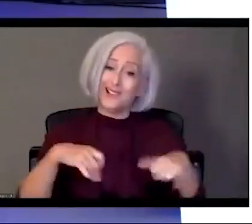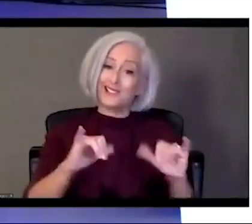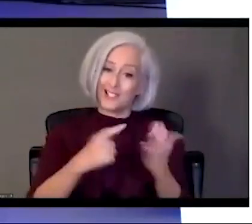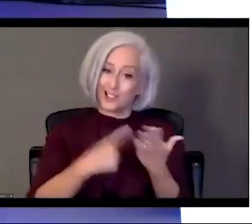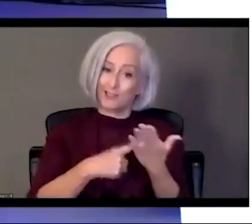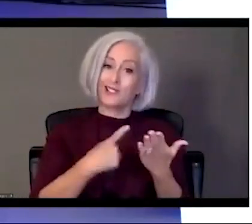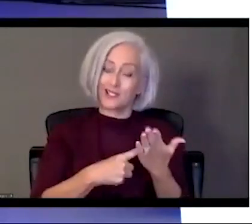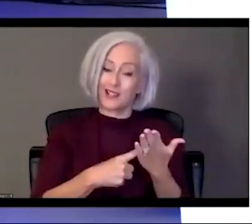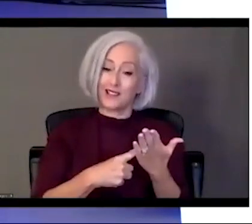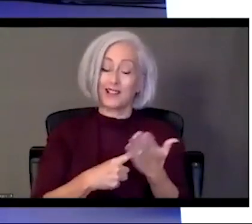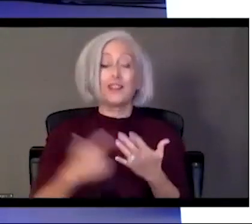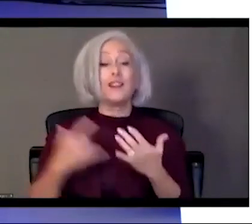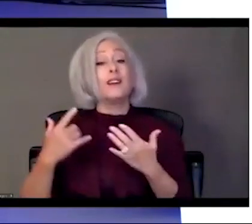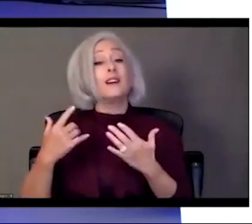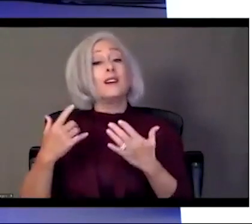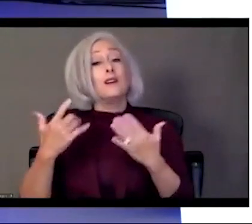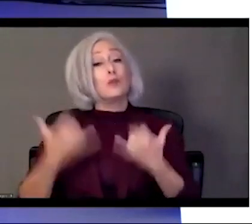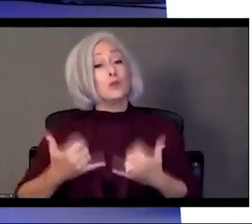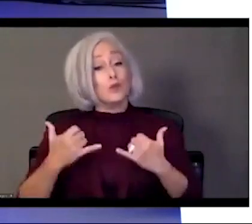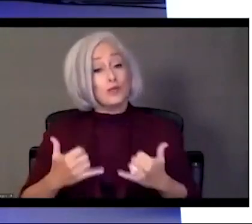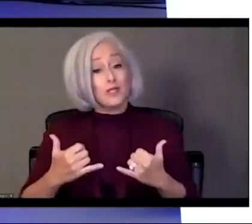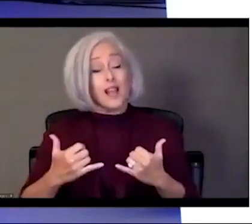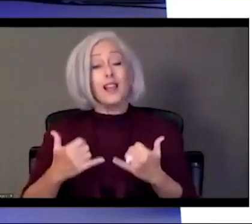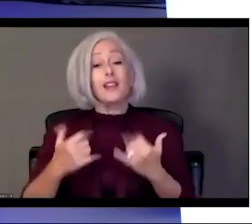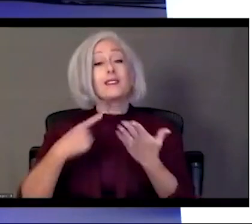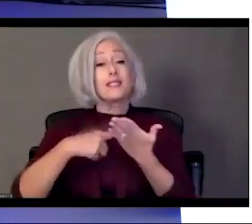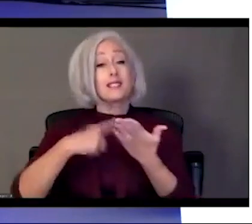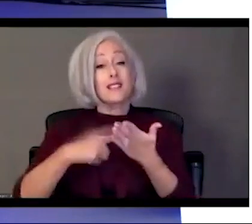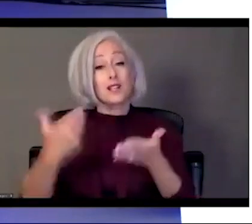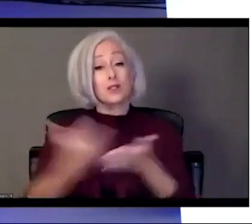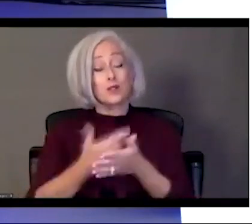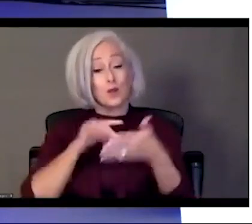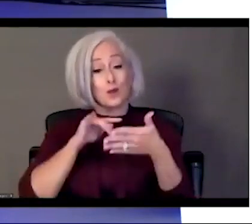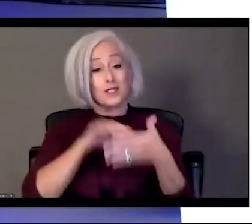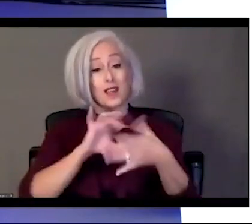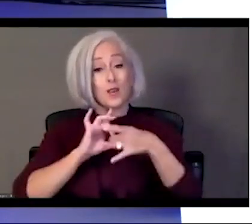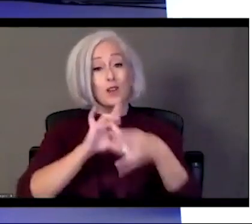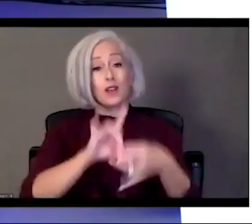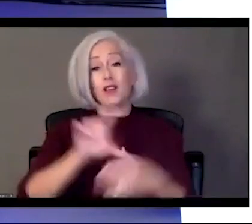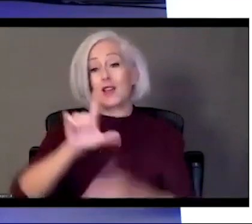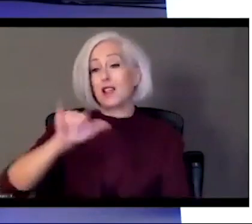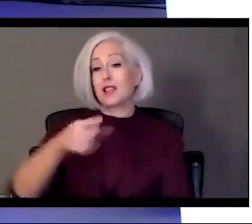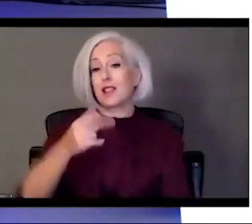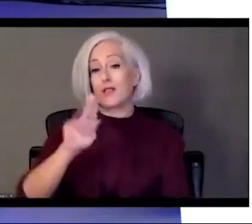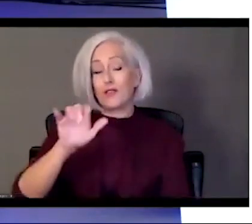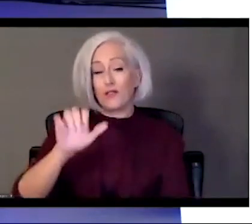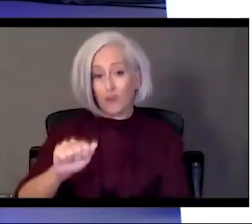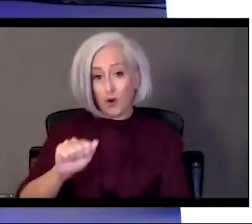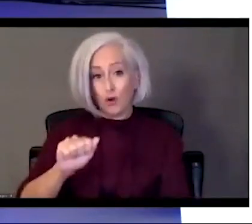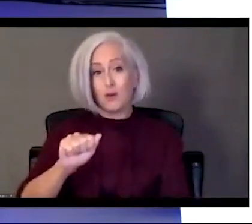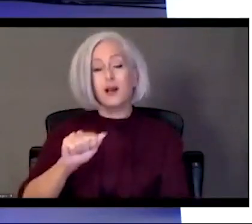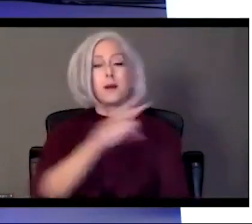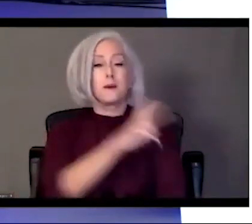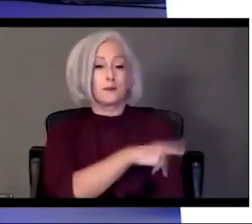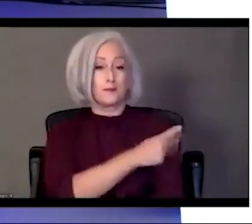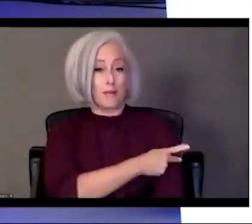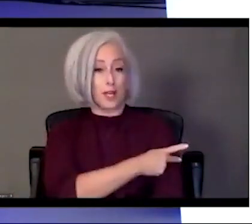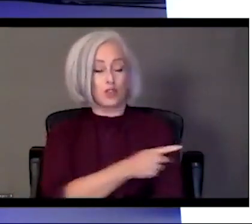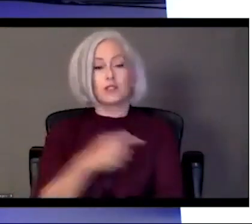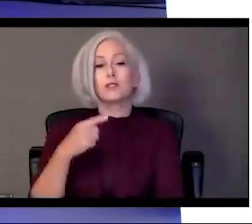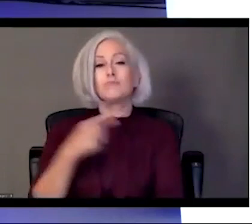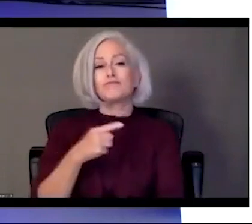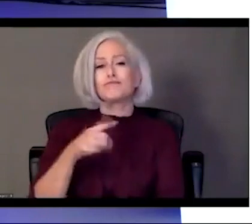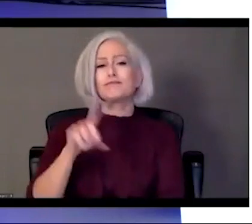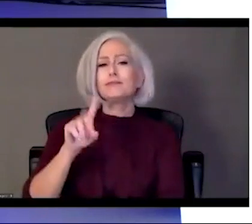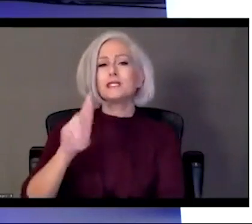new study regarding lymphoma patients. In this studio with me this morning is Dr. Joe McGuirk. He is the director of the Hematologic, Malignancies,